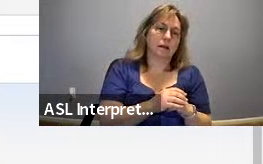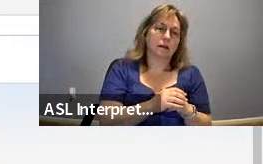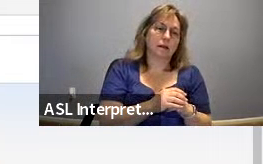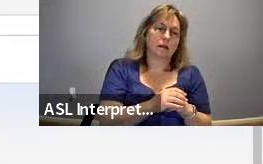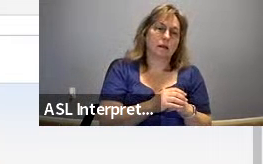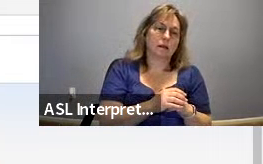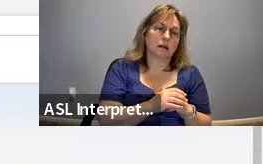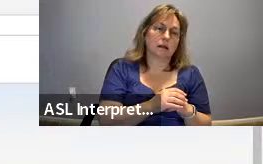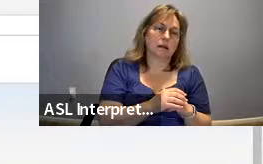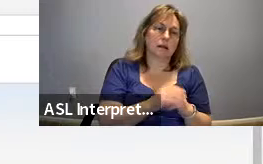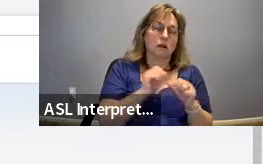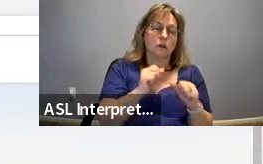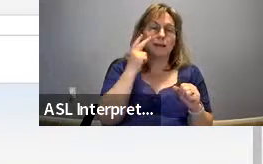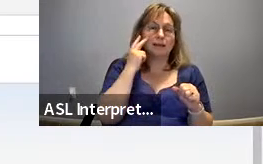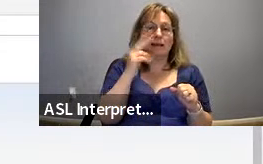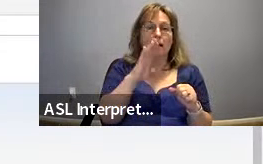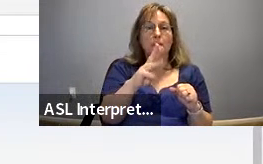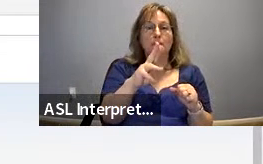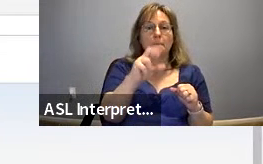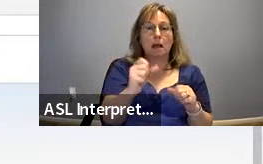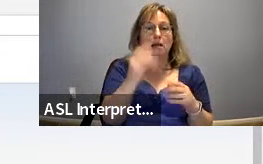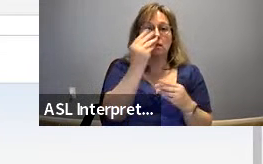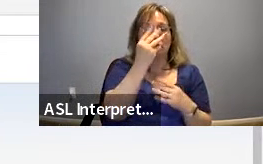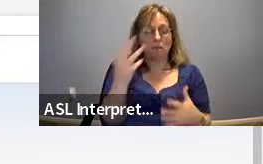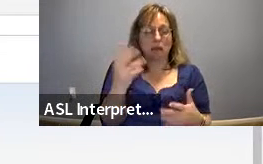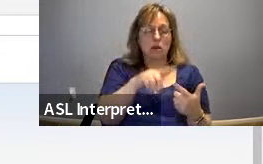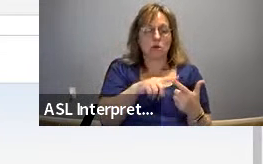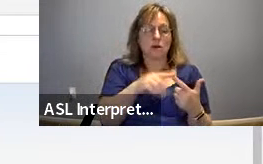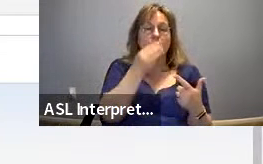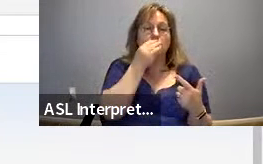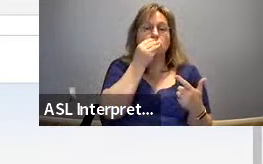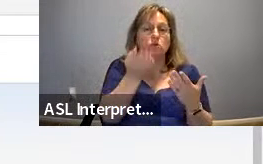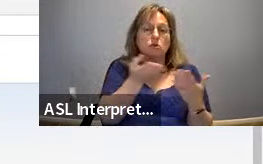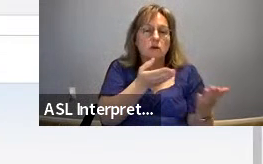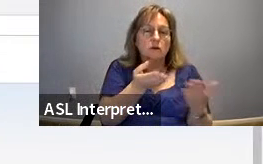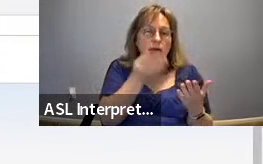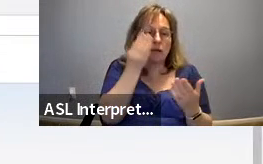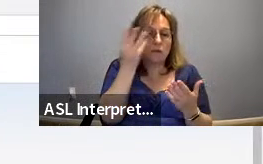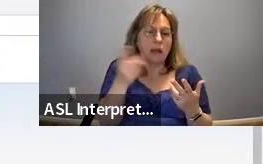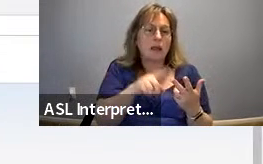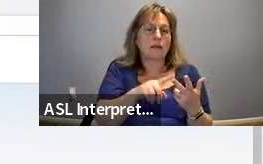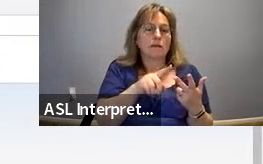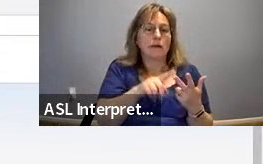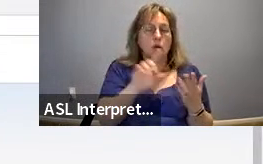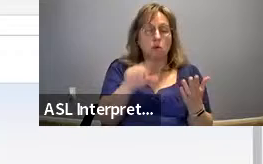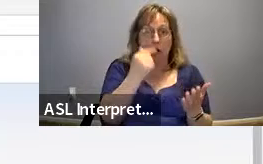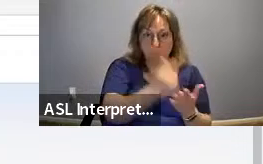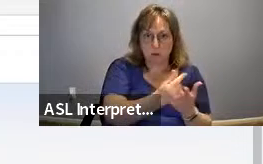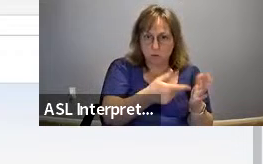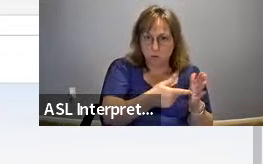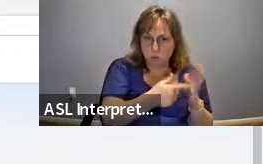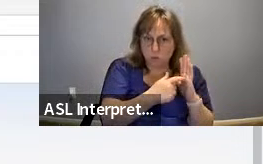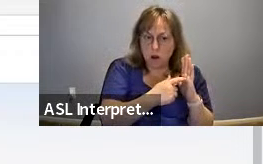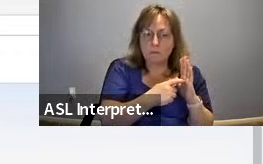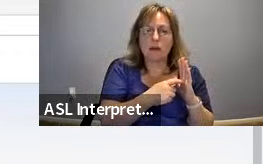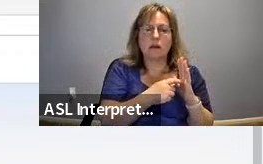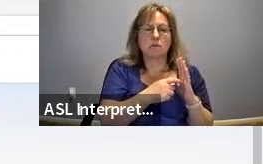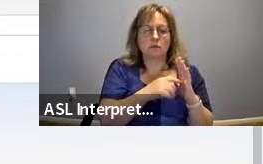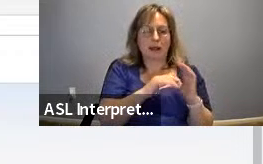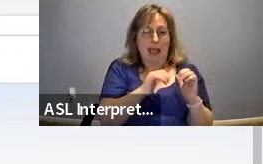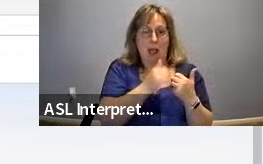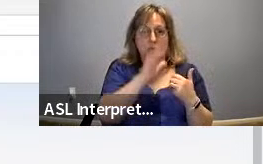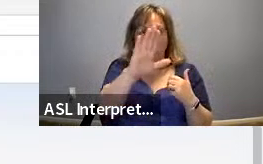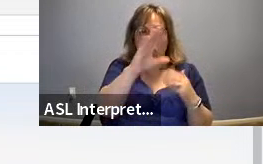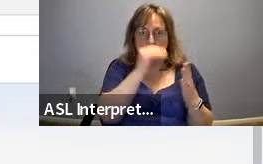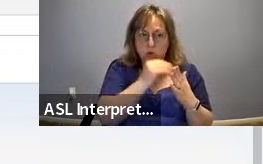As well as you can see busing information, food service information. You can see graduation requirements and how your student is doing